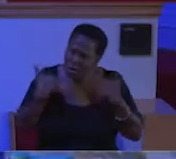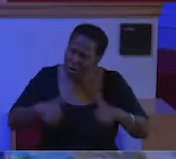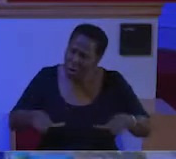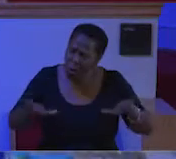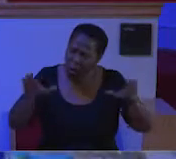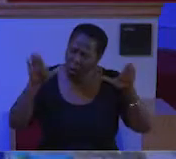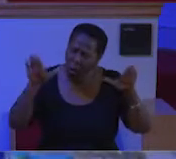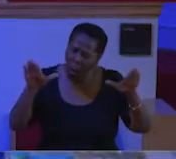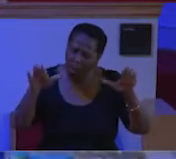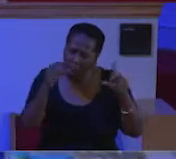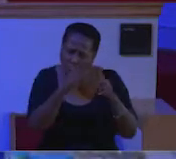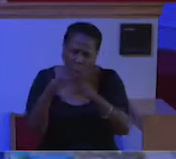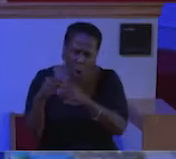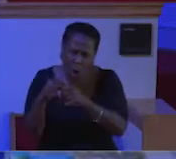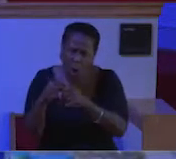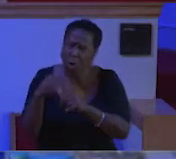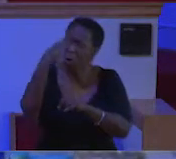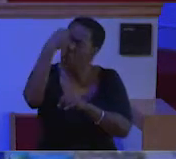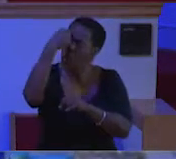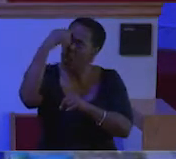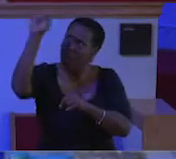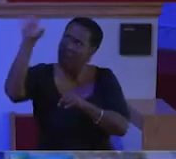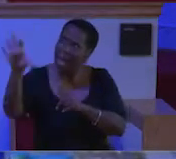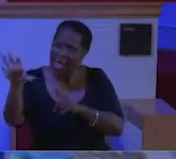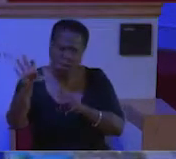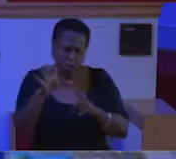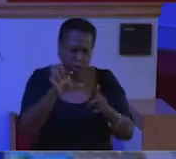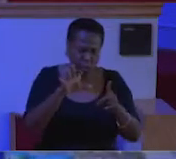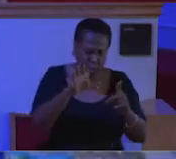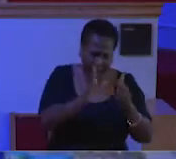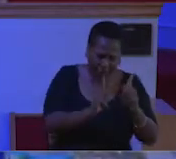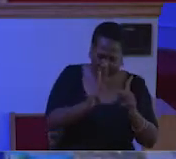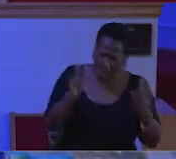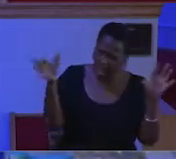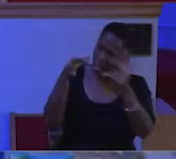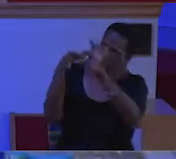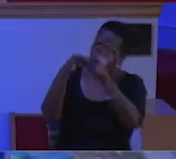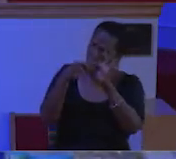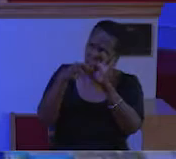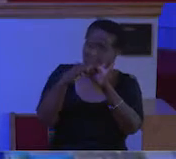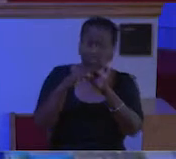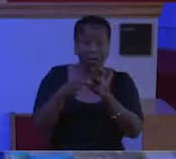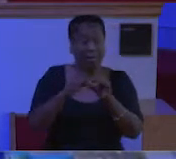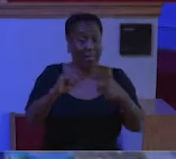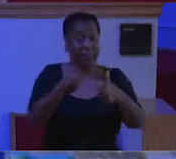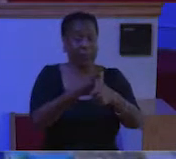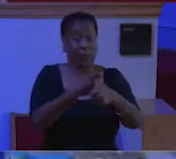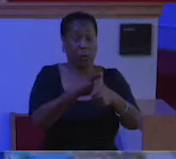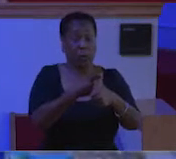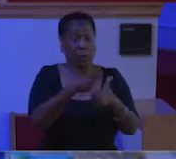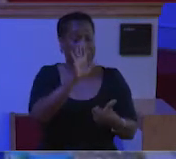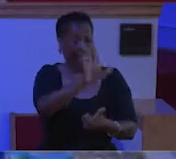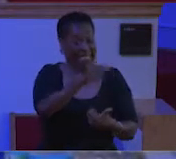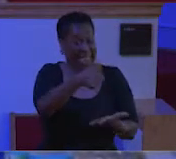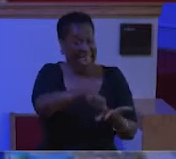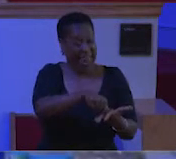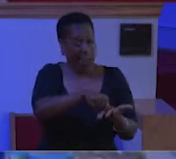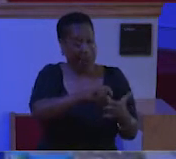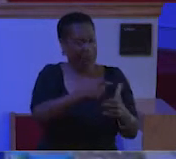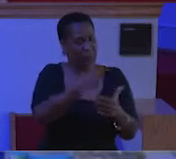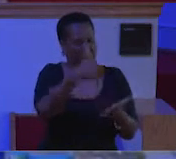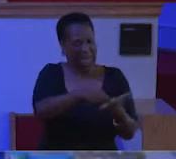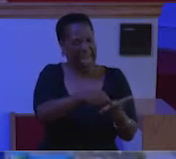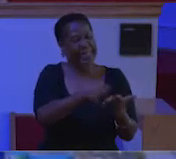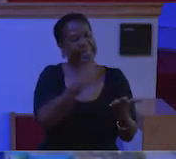the pastoral relationship between Paul and Corinth. The first letter Paul had written was